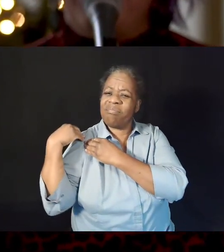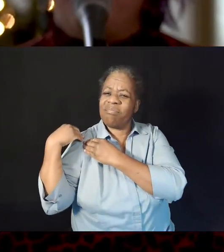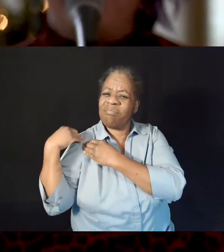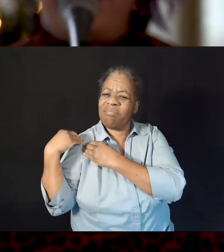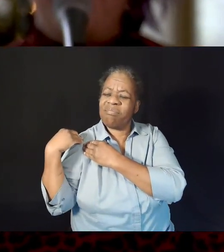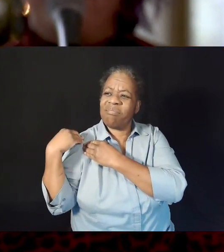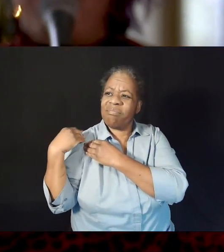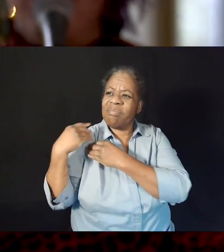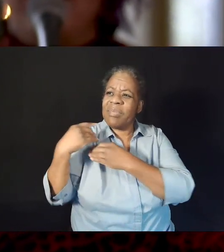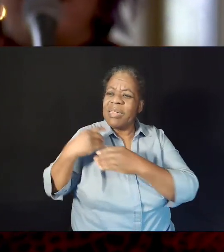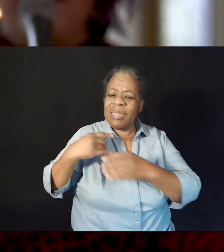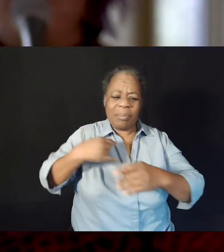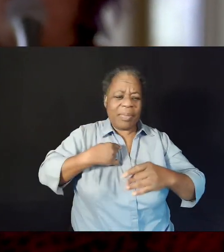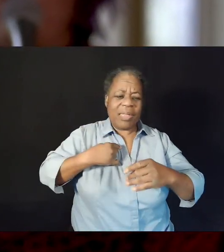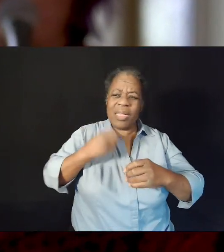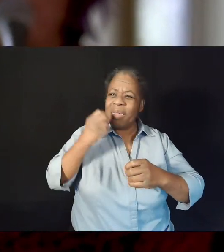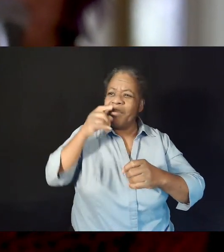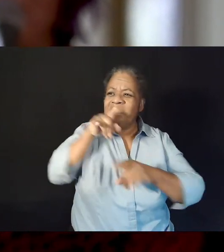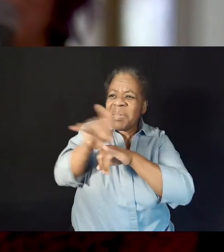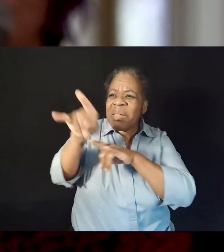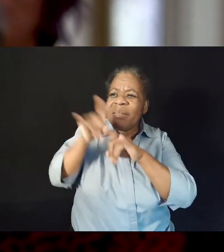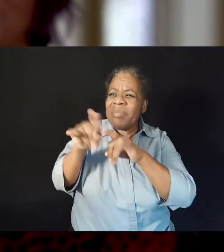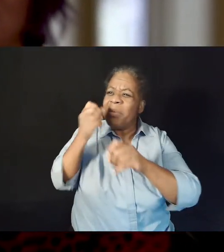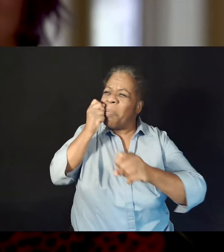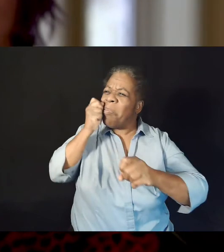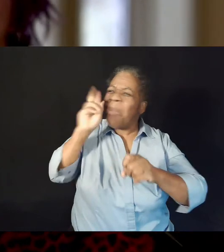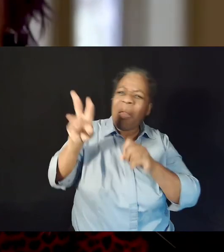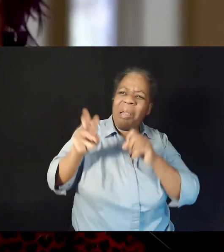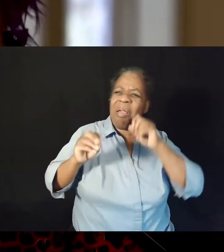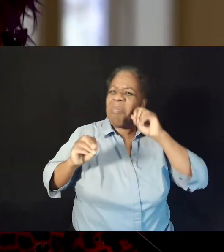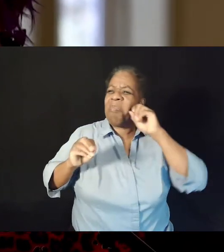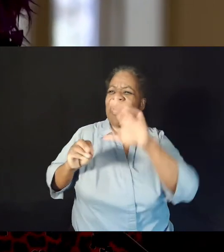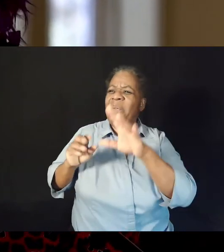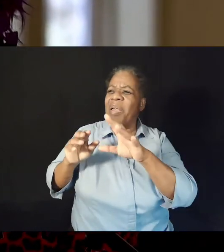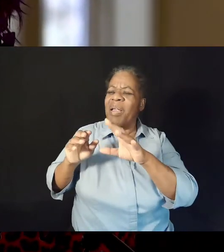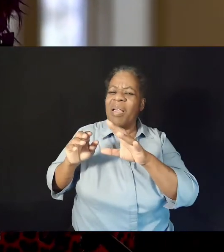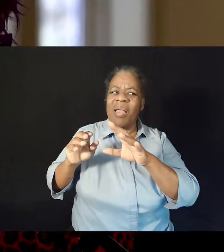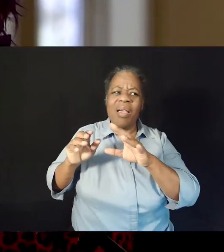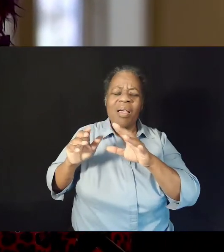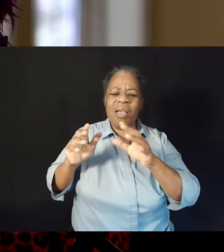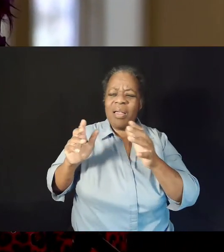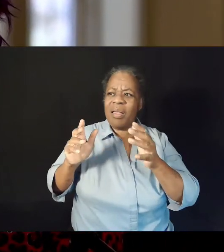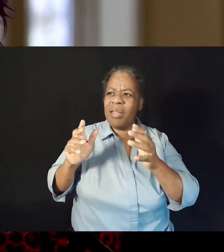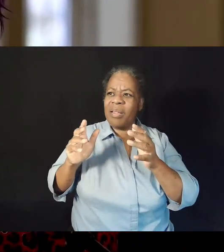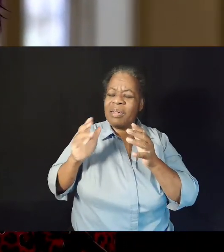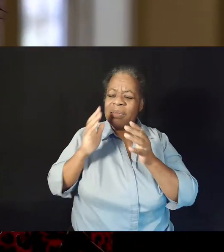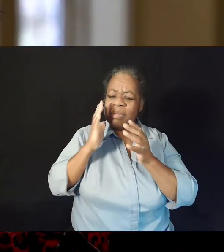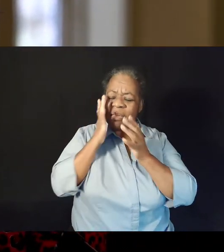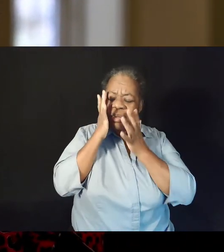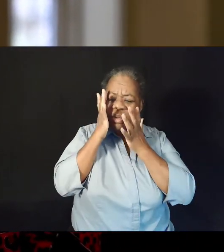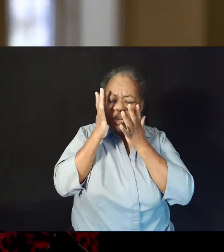ashamed I hear my mocking voice call out among the